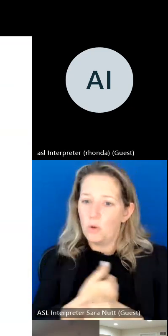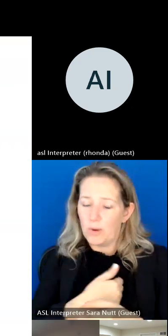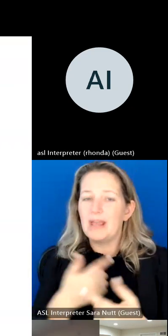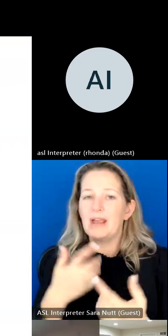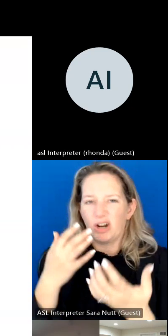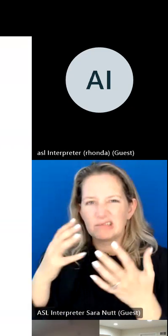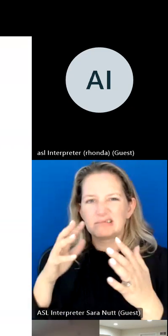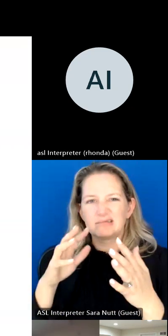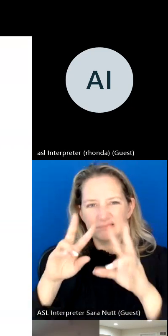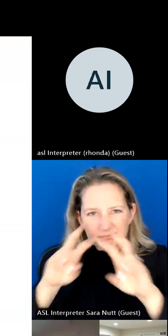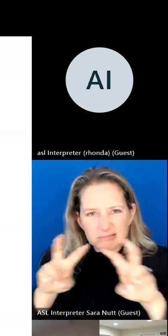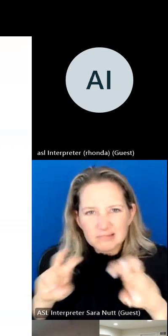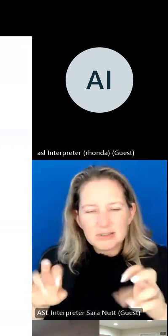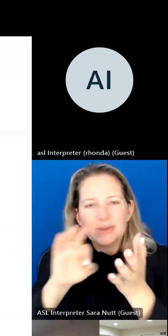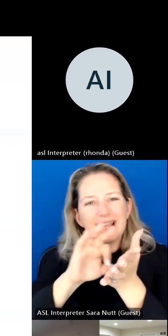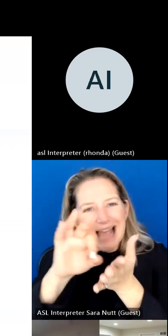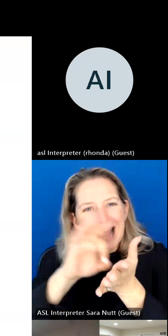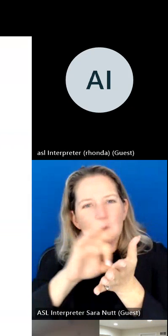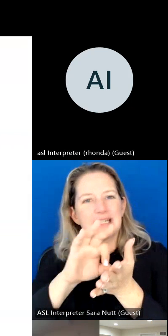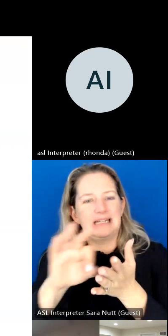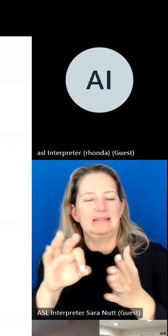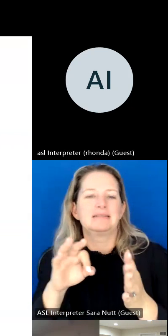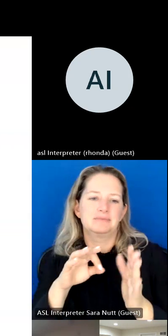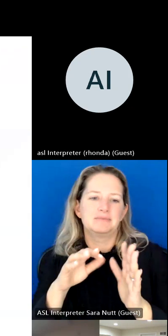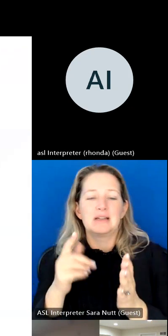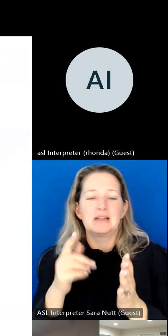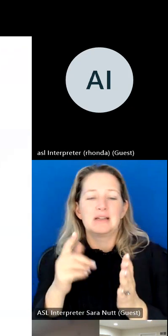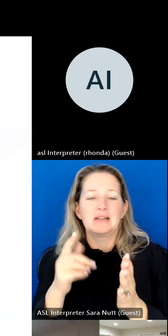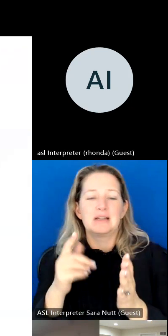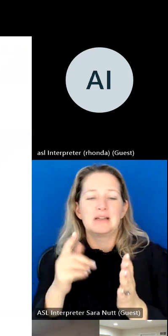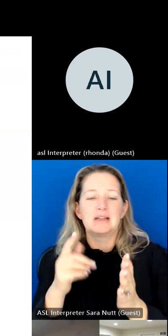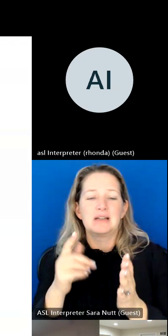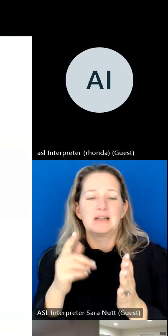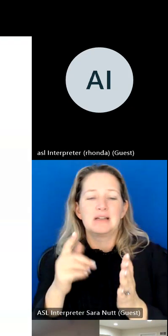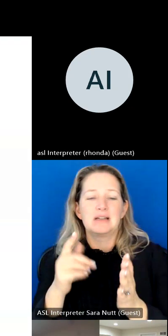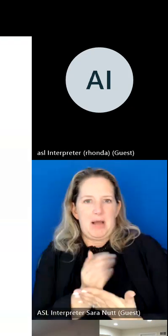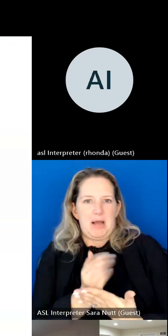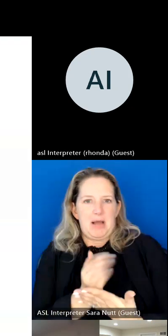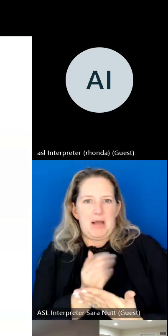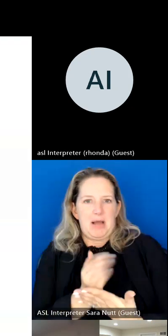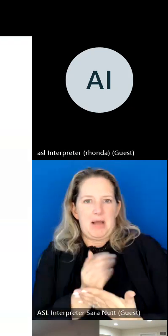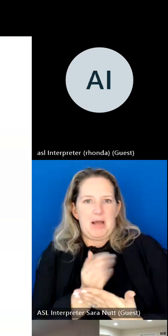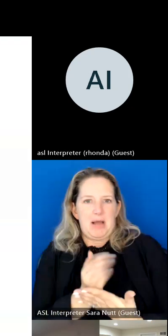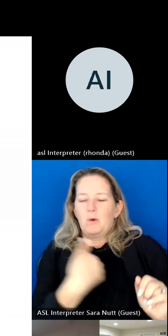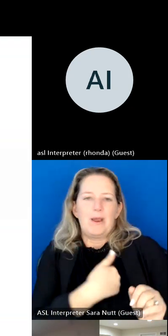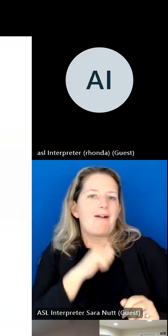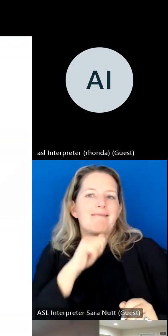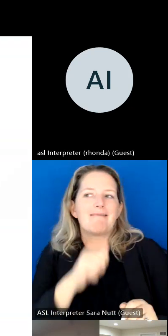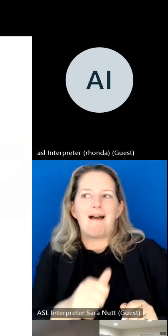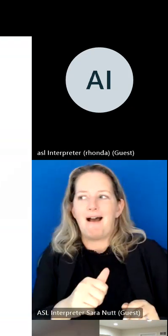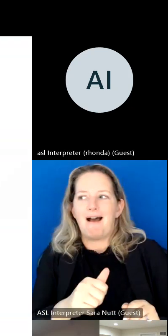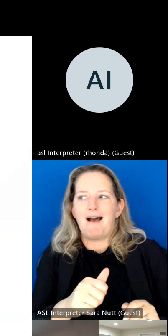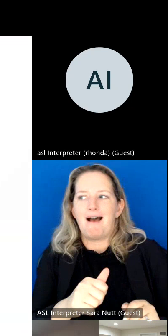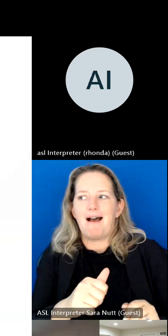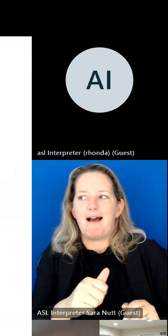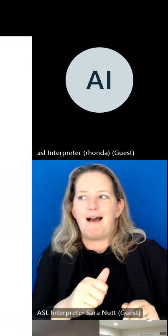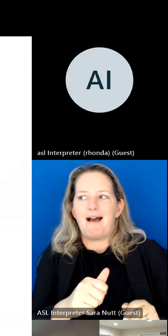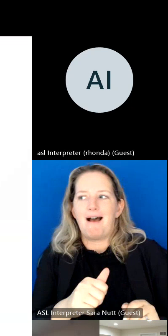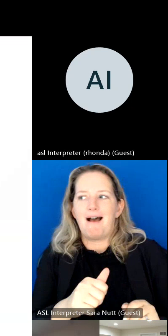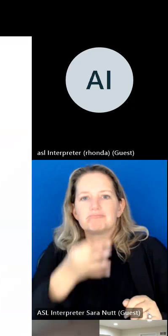accounting area, because sometimes us budget people aren't quite as good as and you got to call your accountants.